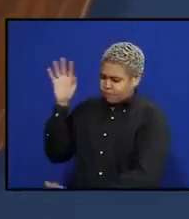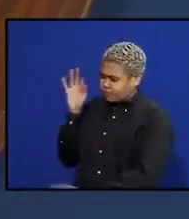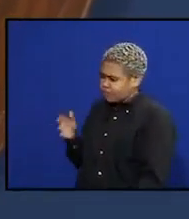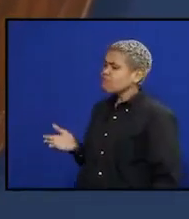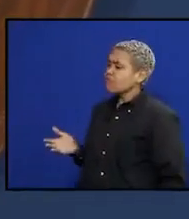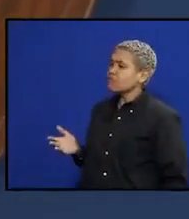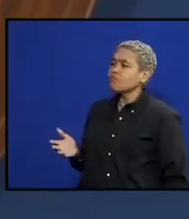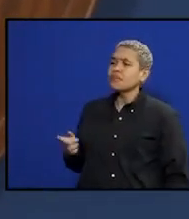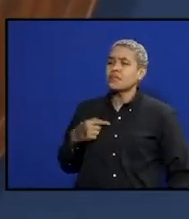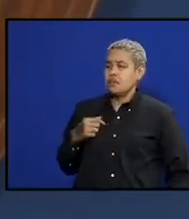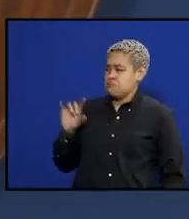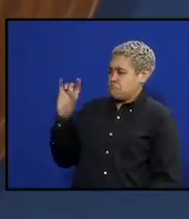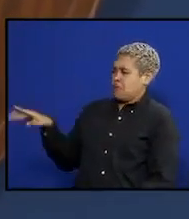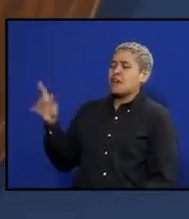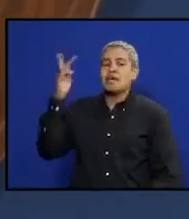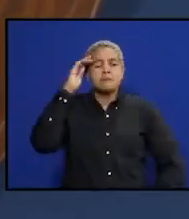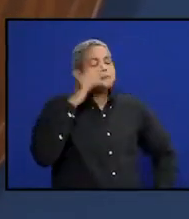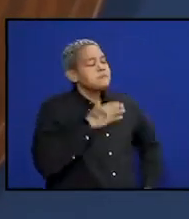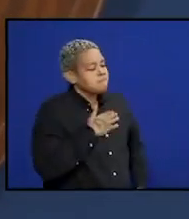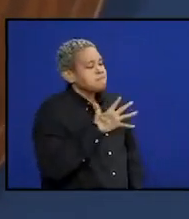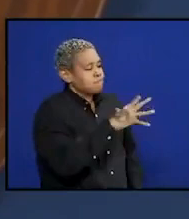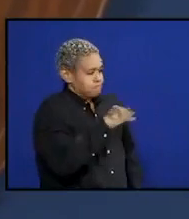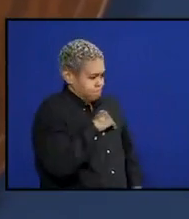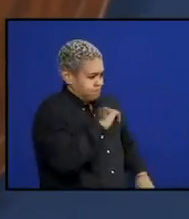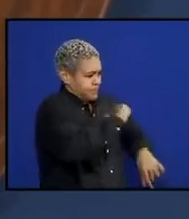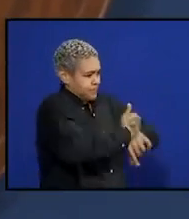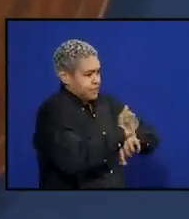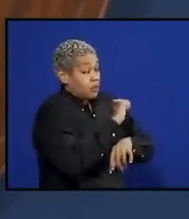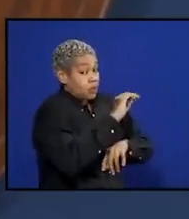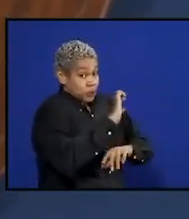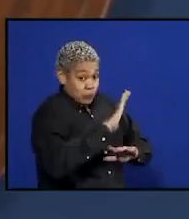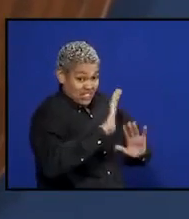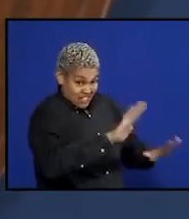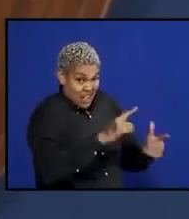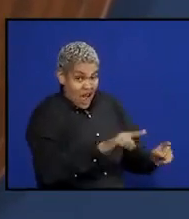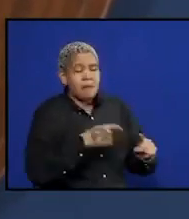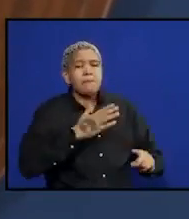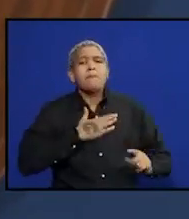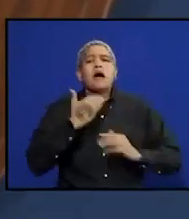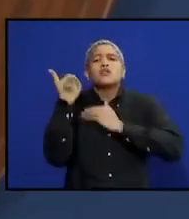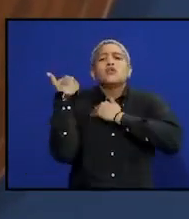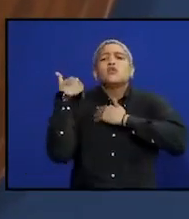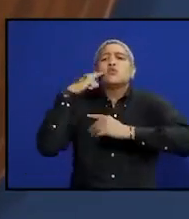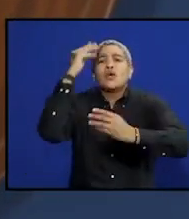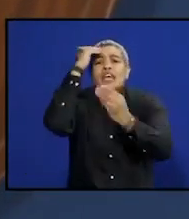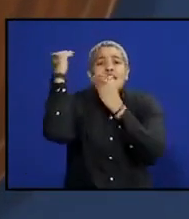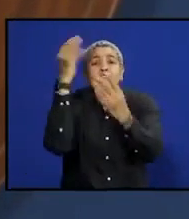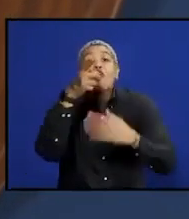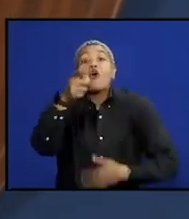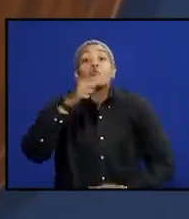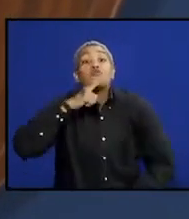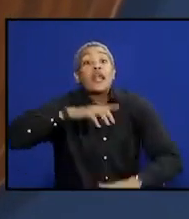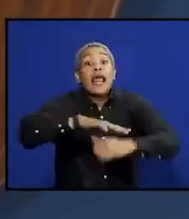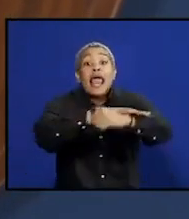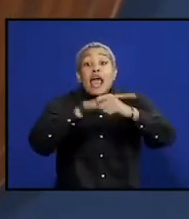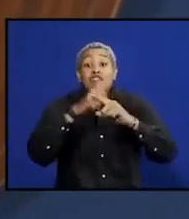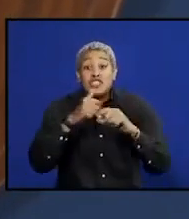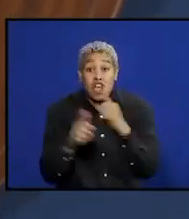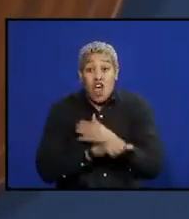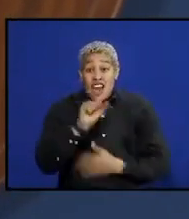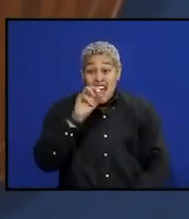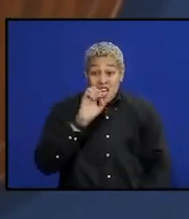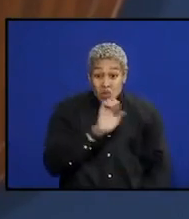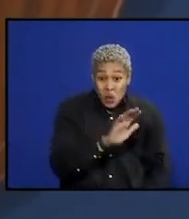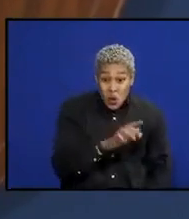to accept the recommendation for imposition of states of public emergency, it is my duty to inform you that the areas under the state of